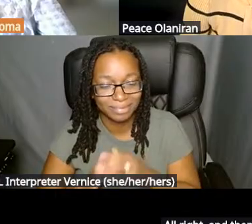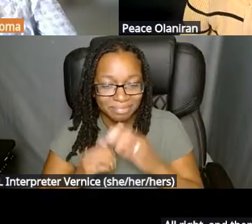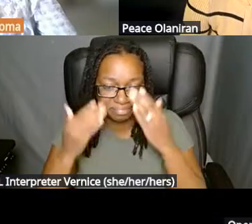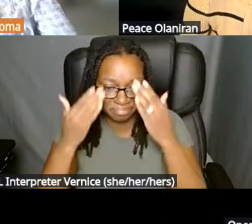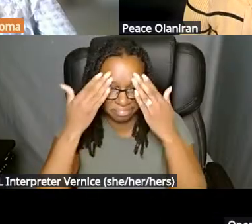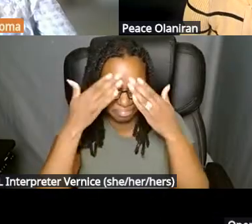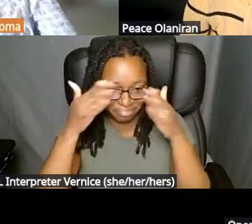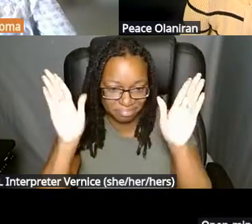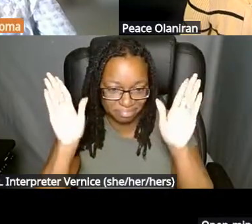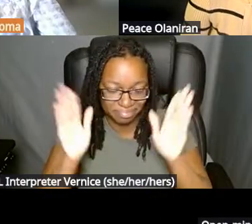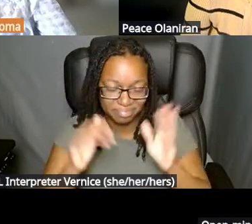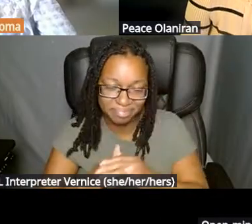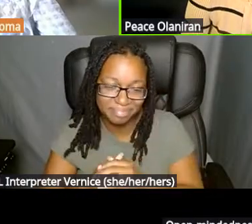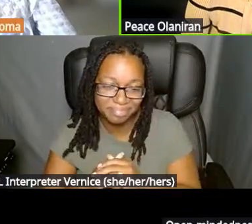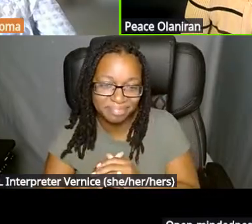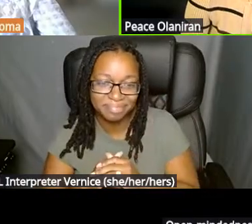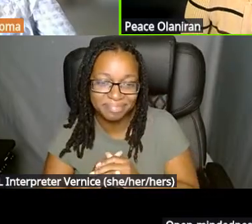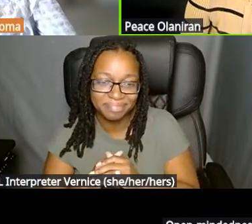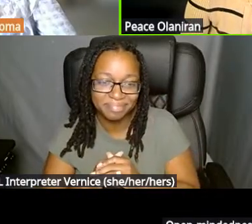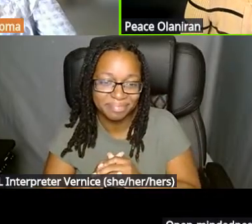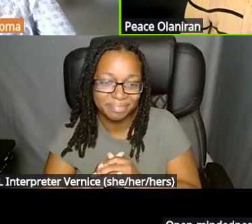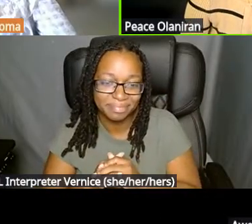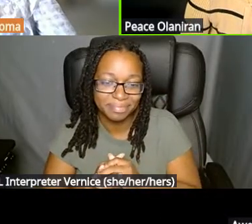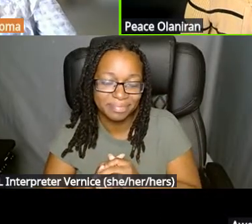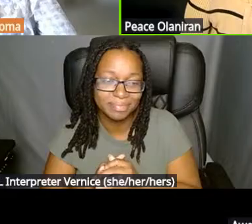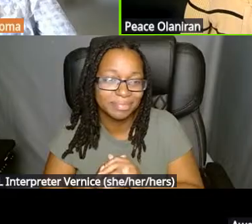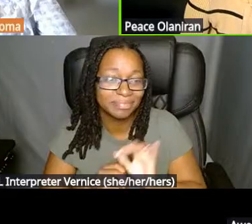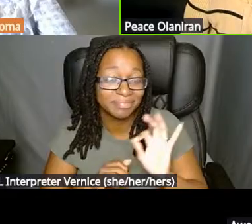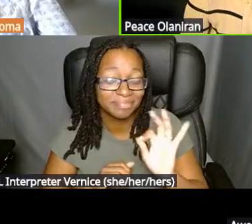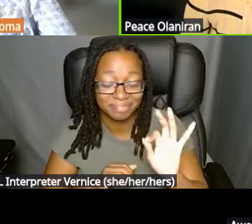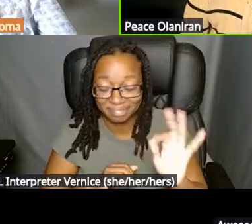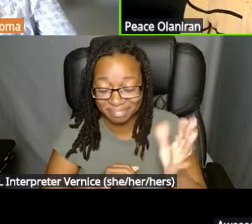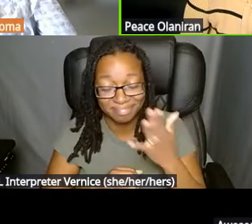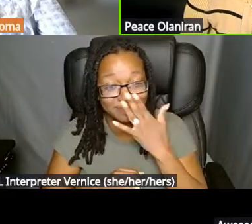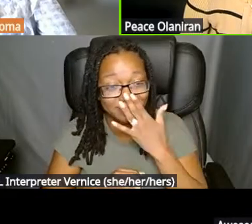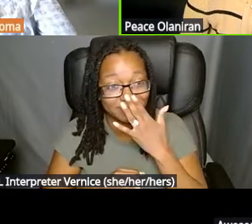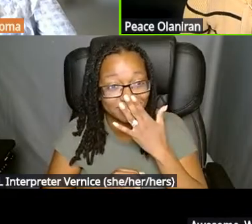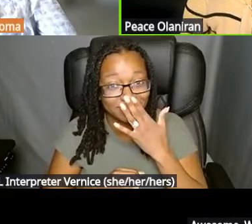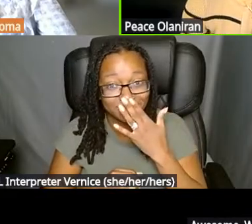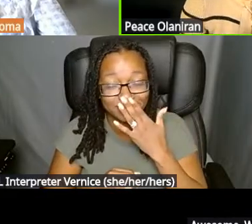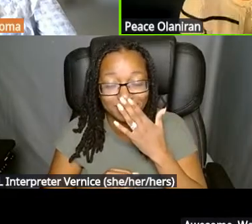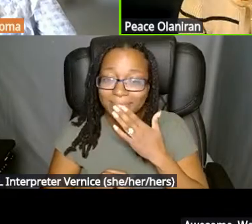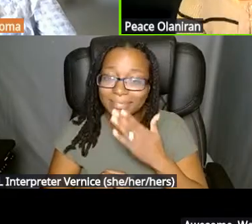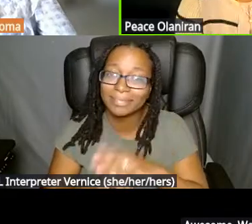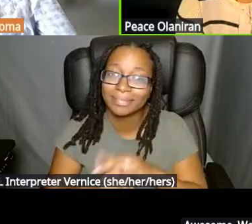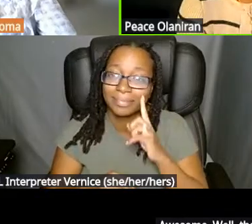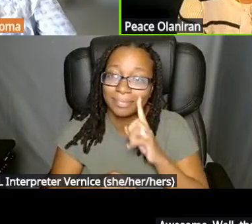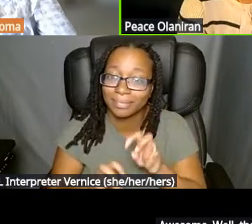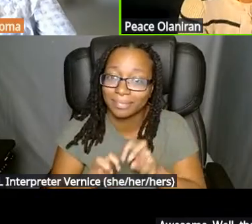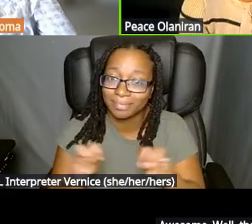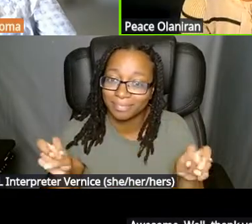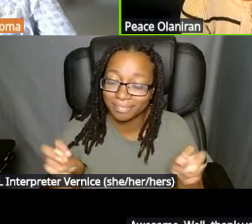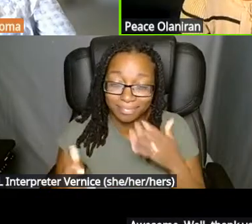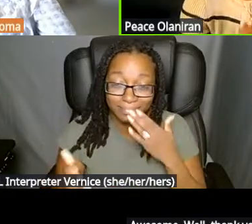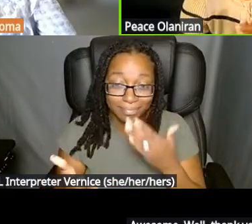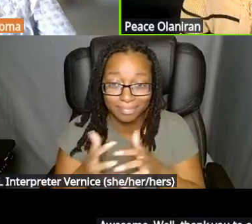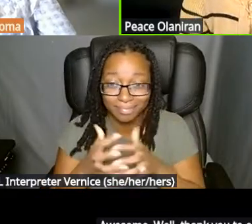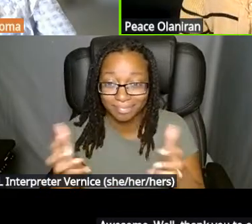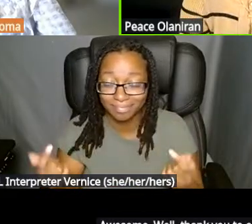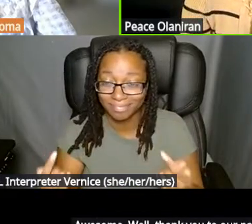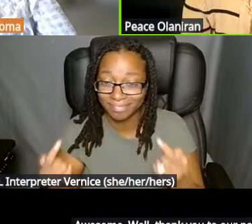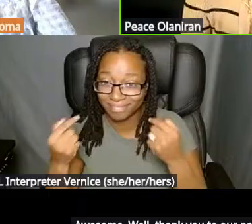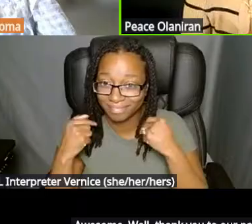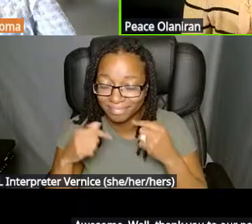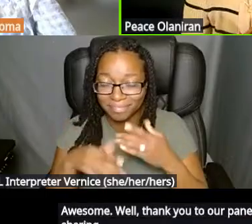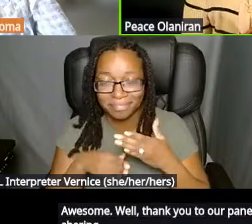Be open-minded. Awesome. Well, thank you to our panel. Thank you so much for joining us and